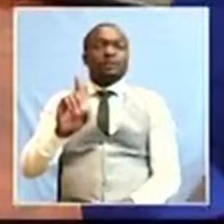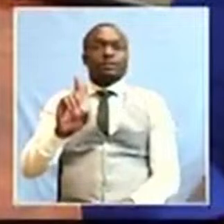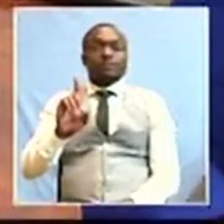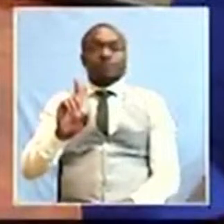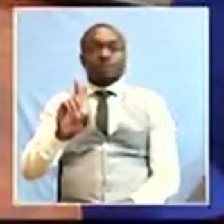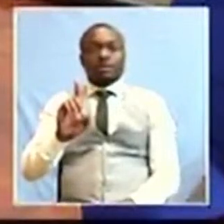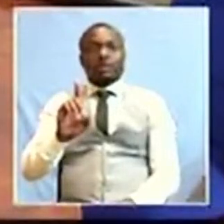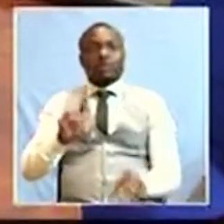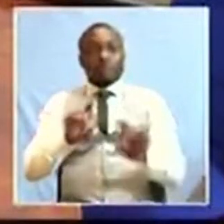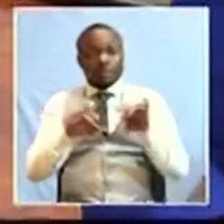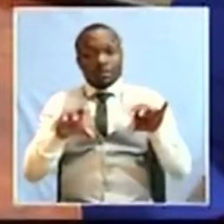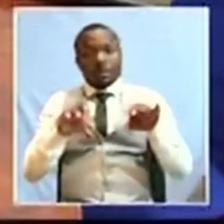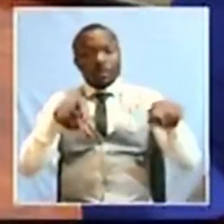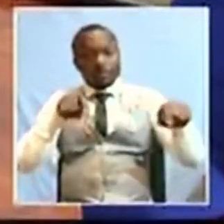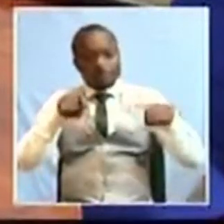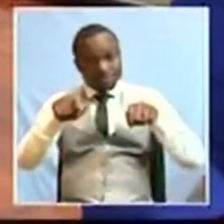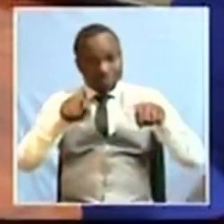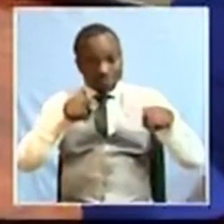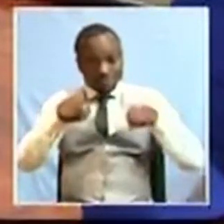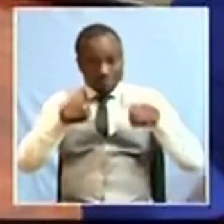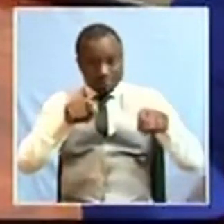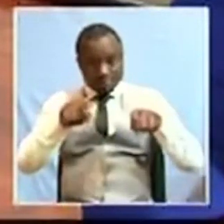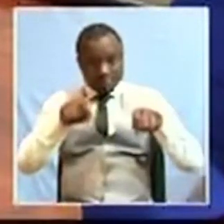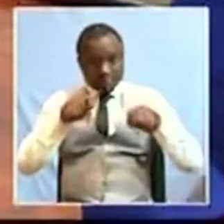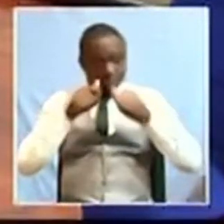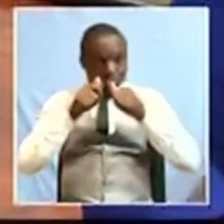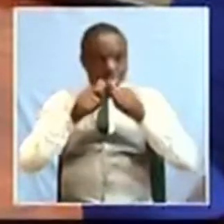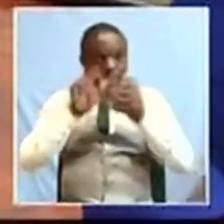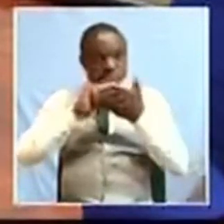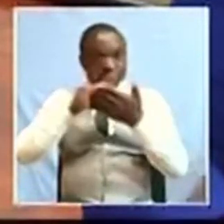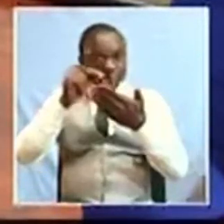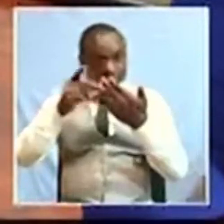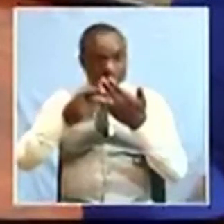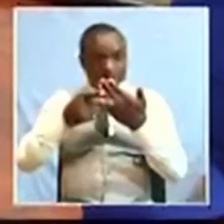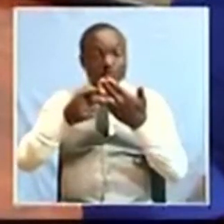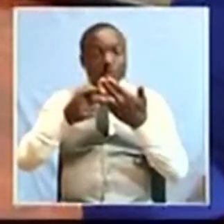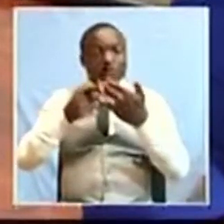governance following up on the titling program when